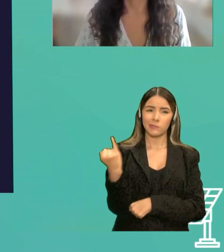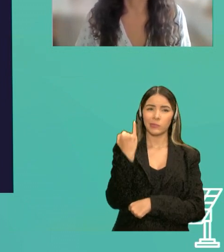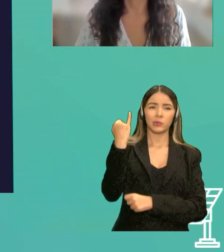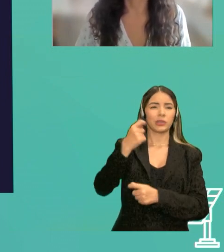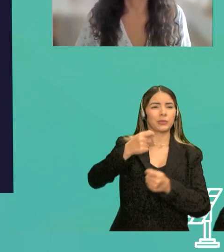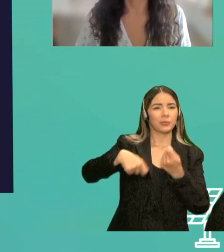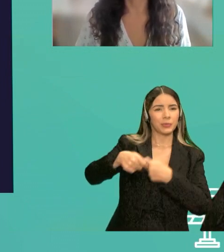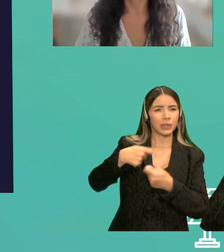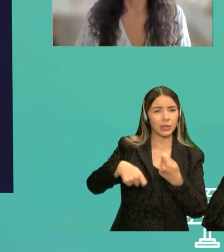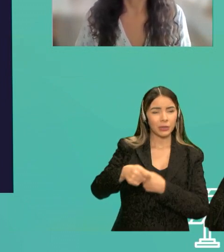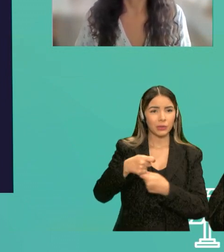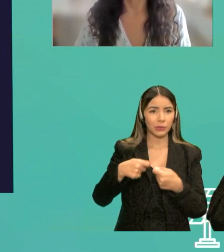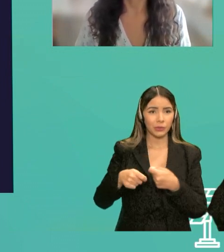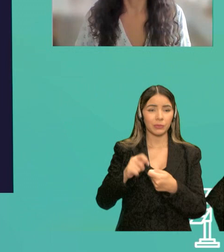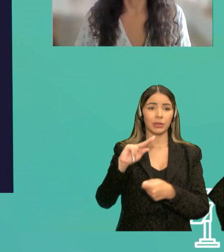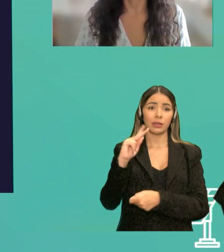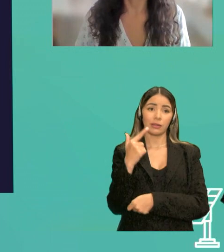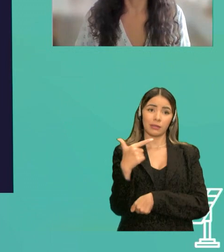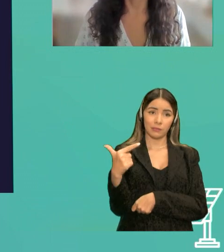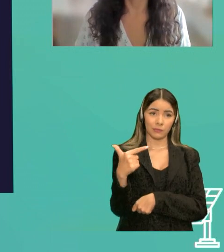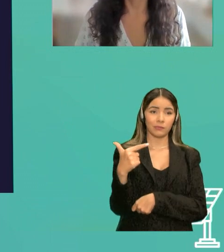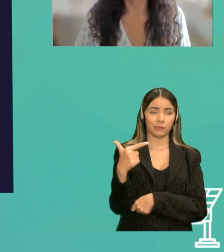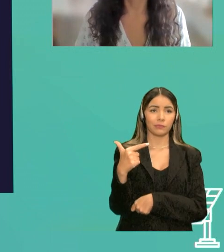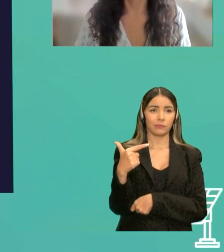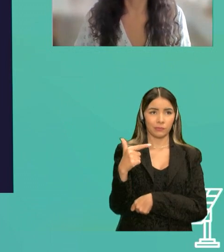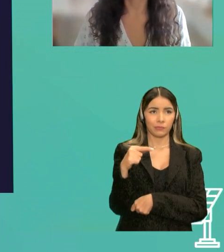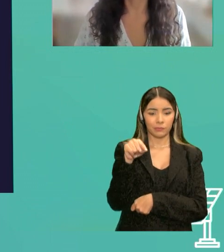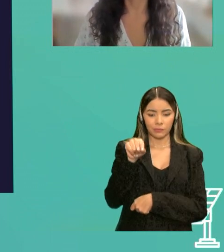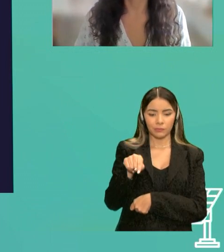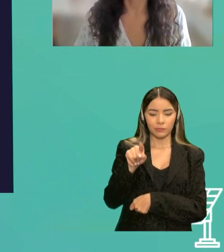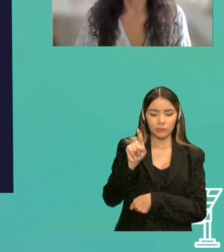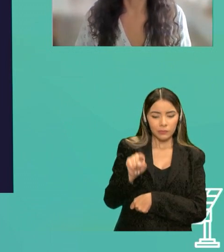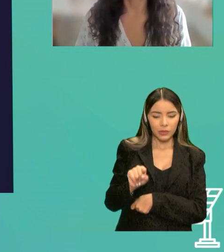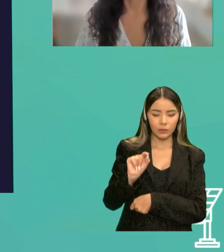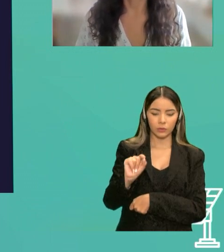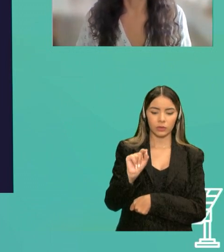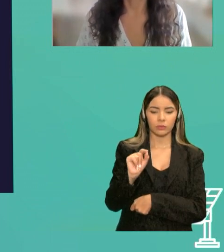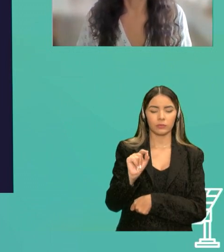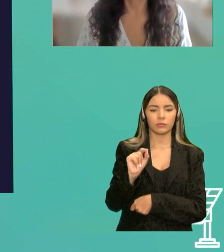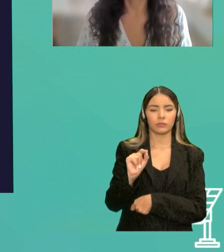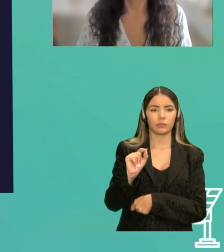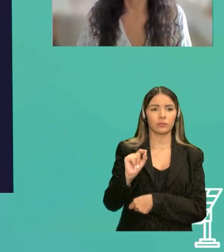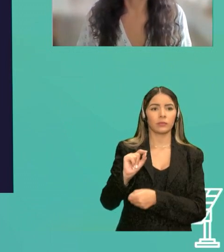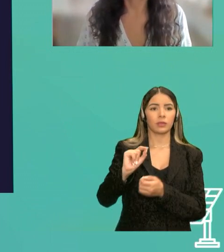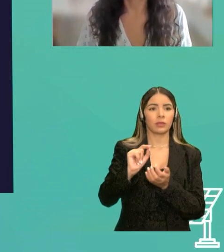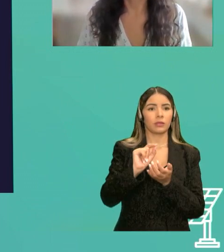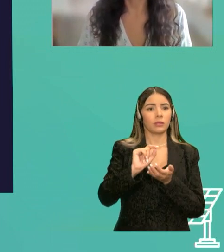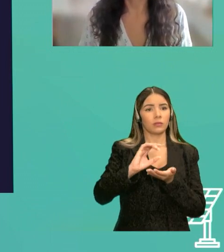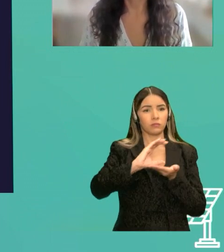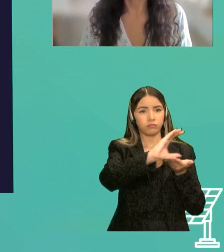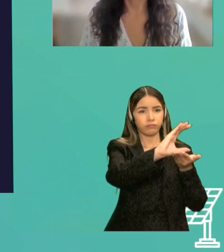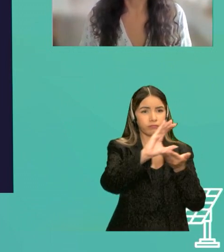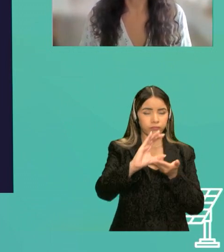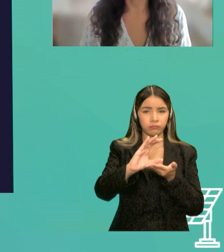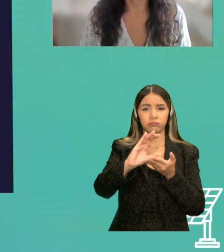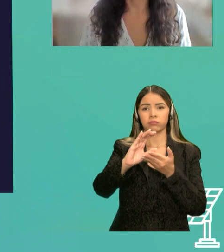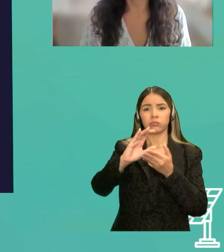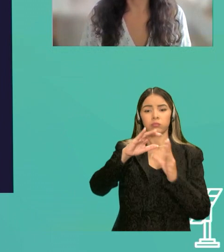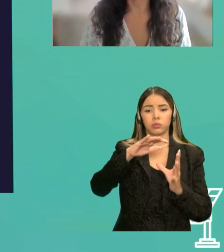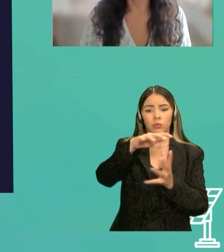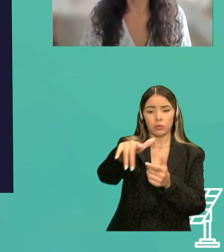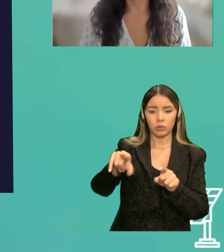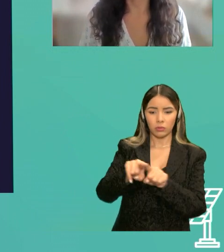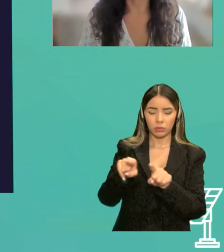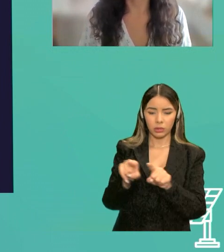only as providers for the global market, but we also believe and see a potential for